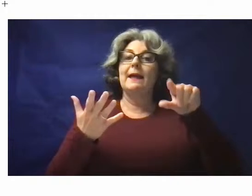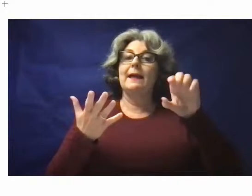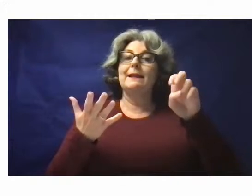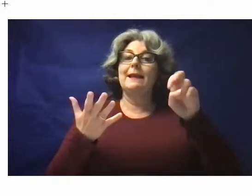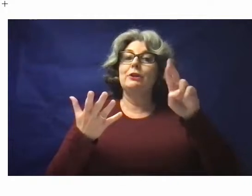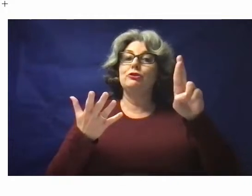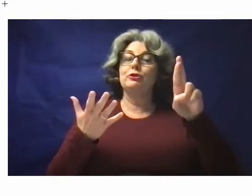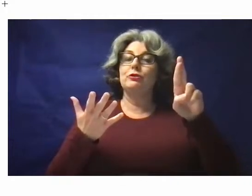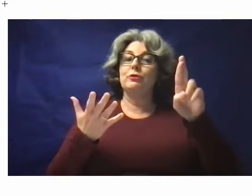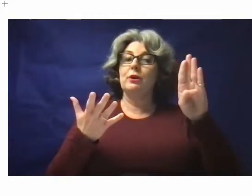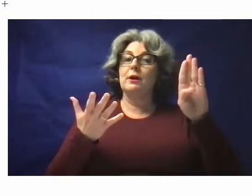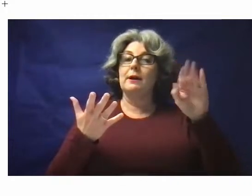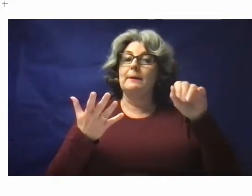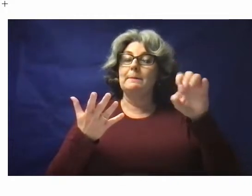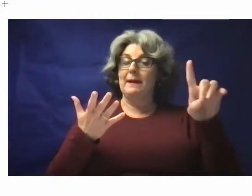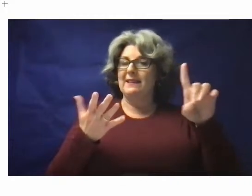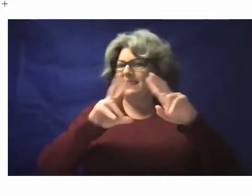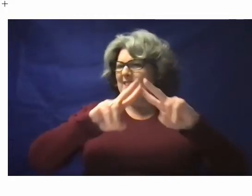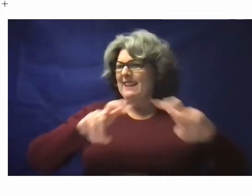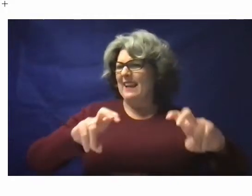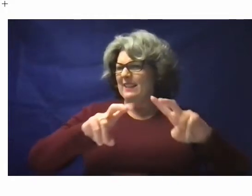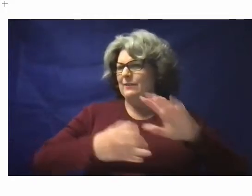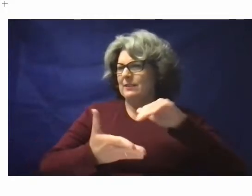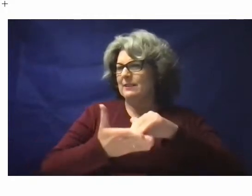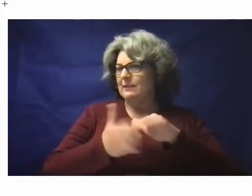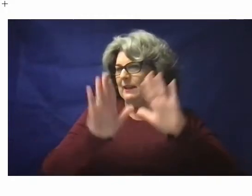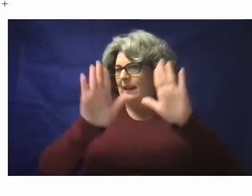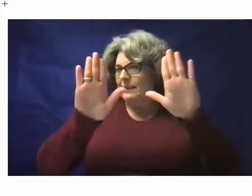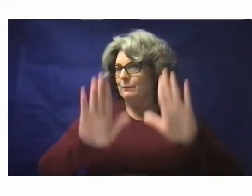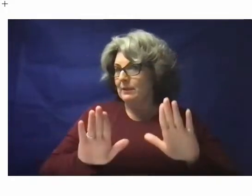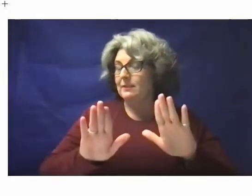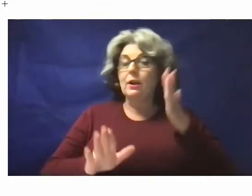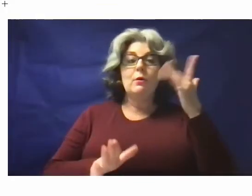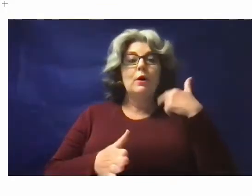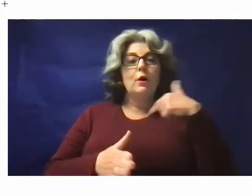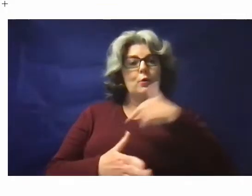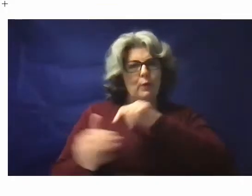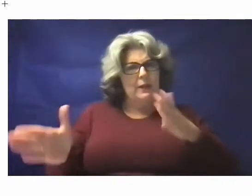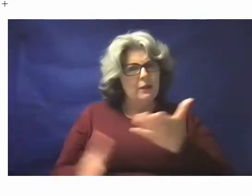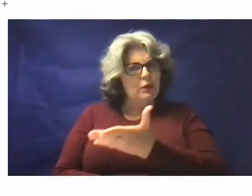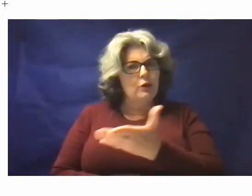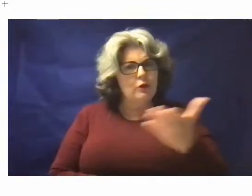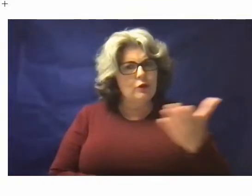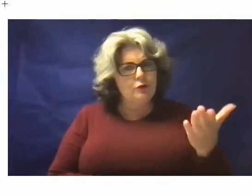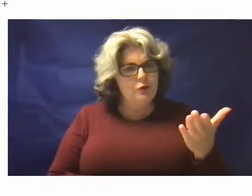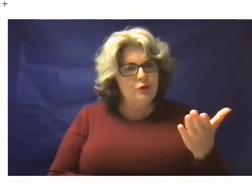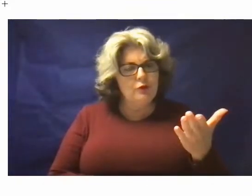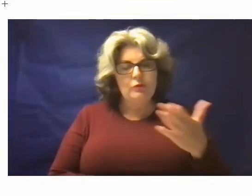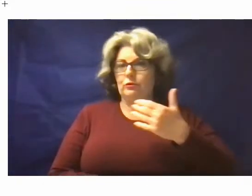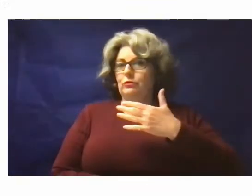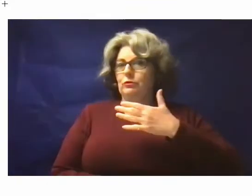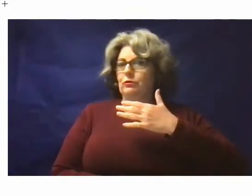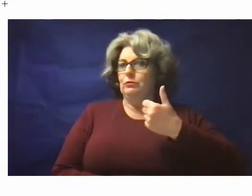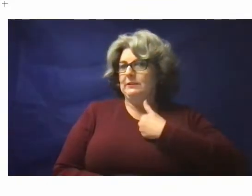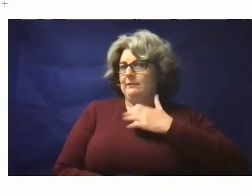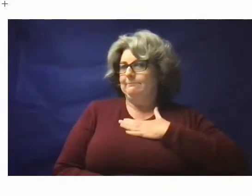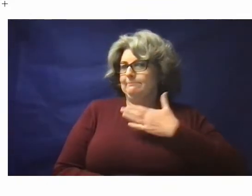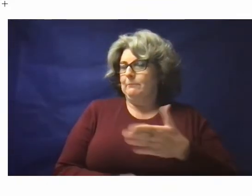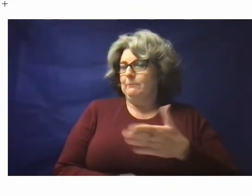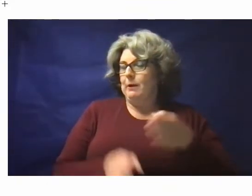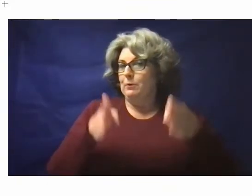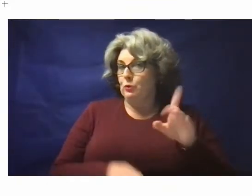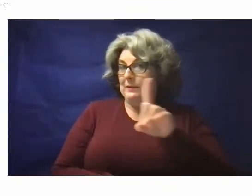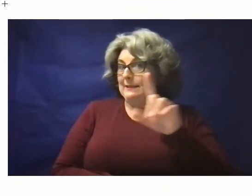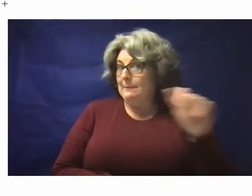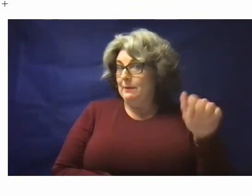center of expertise. And once again, we do encourage you to self-declare as a person with disability when you're applying for a